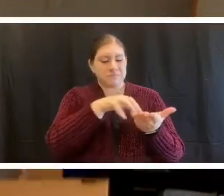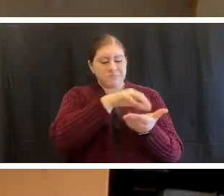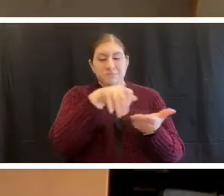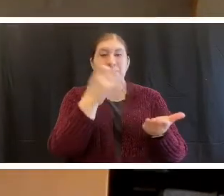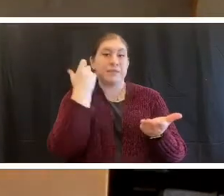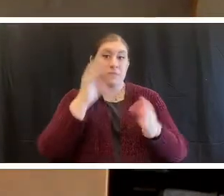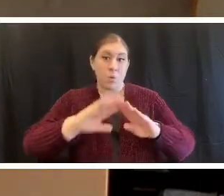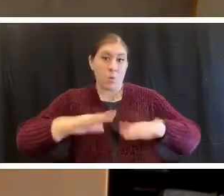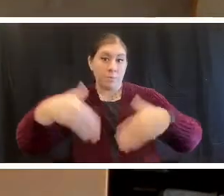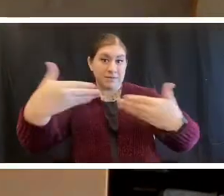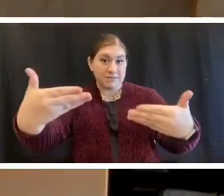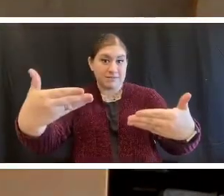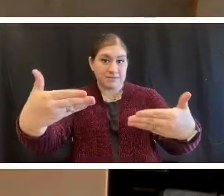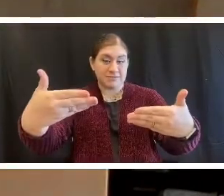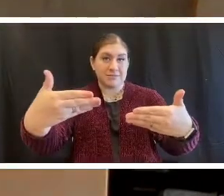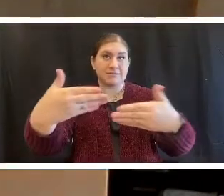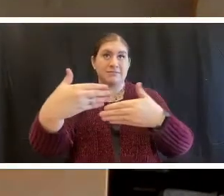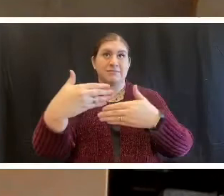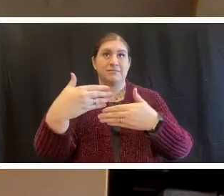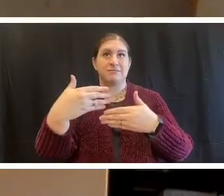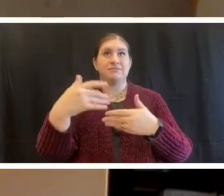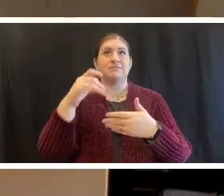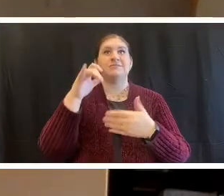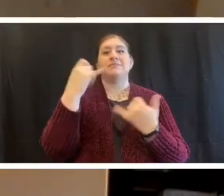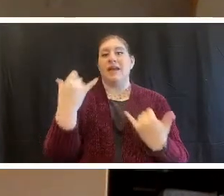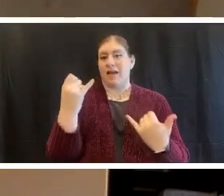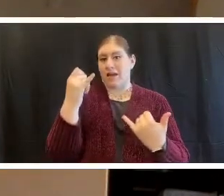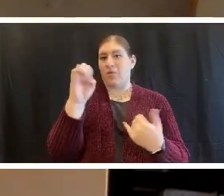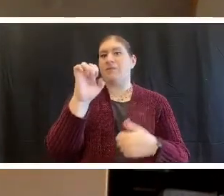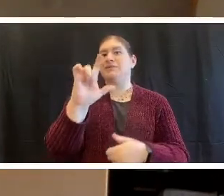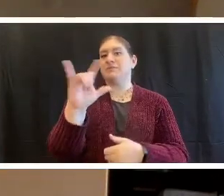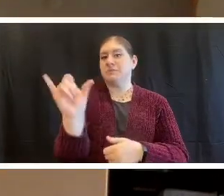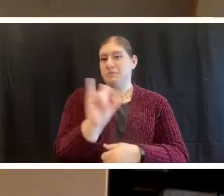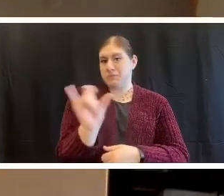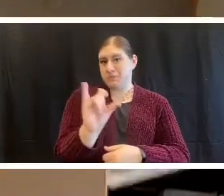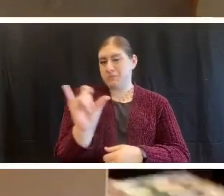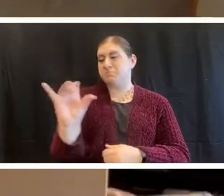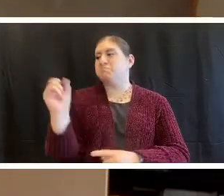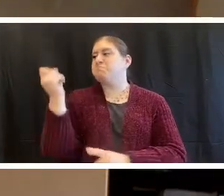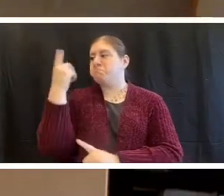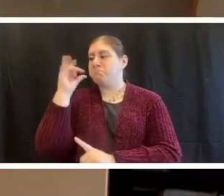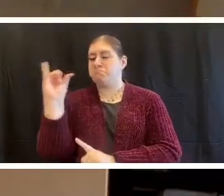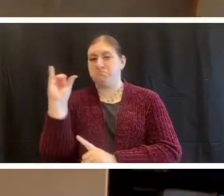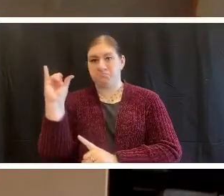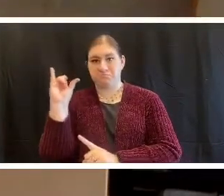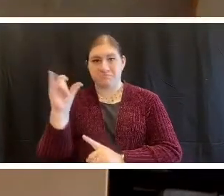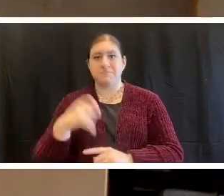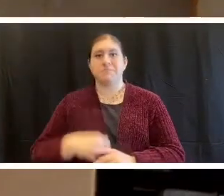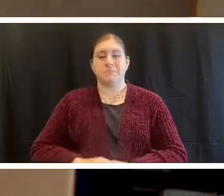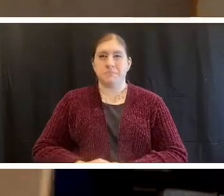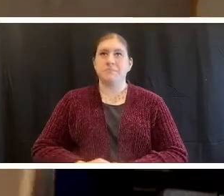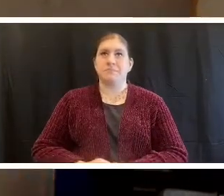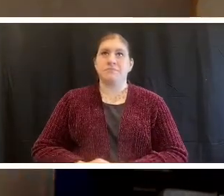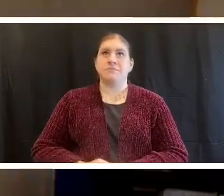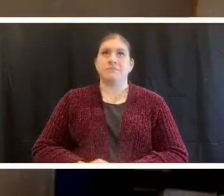if you open it, it also becomes an easel. Got it. So you